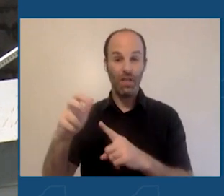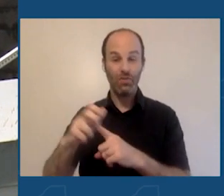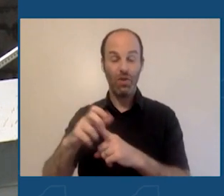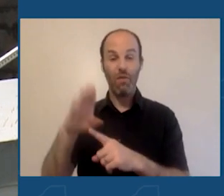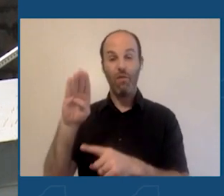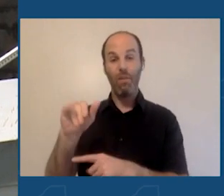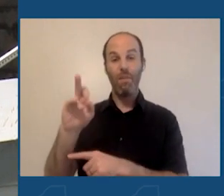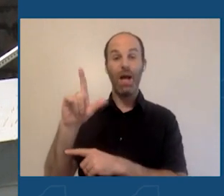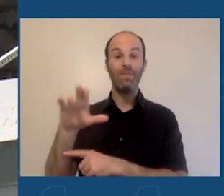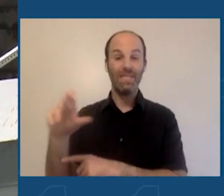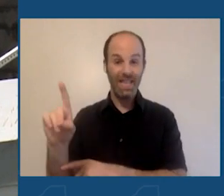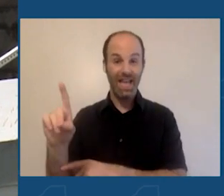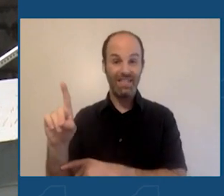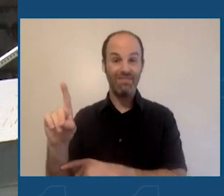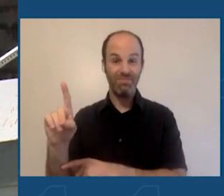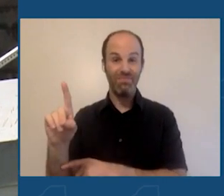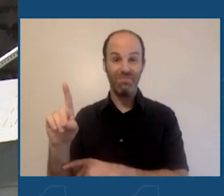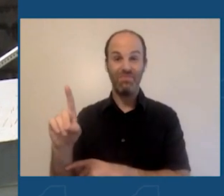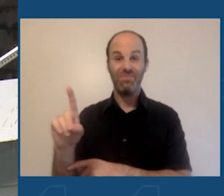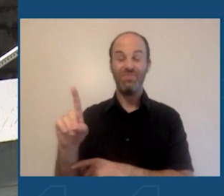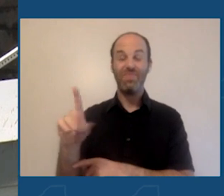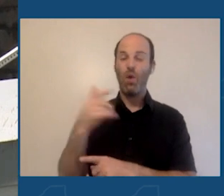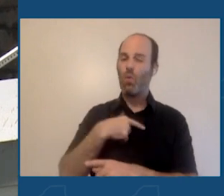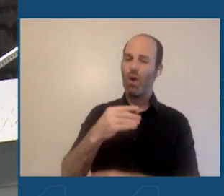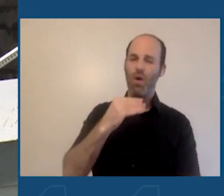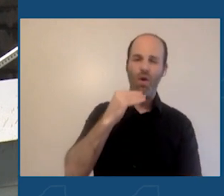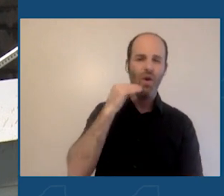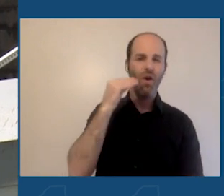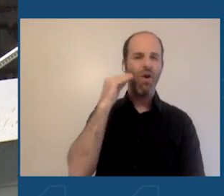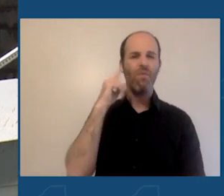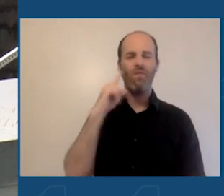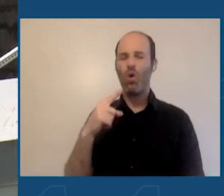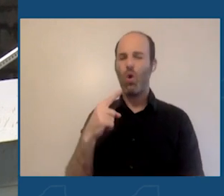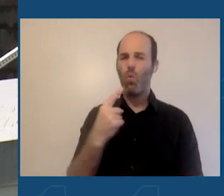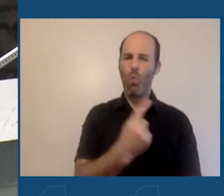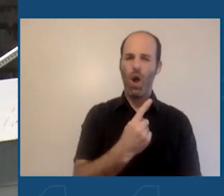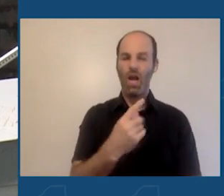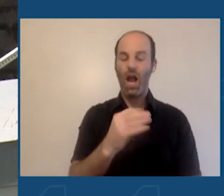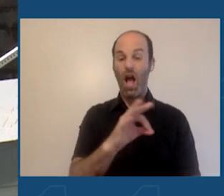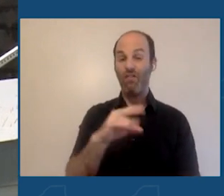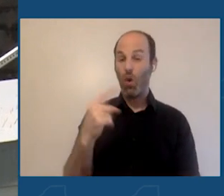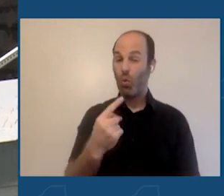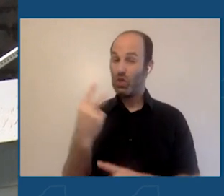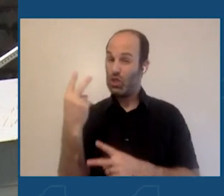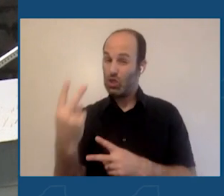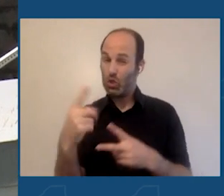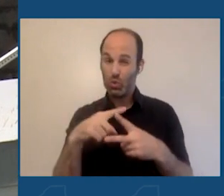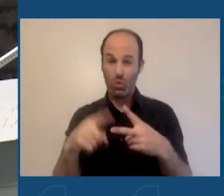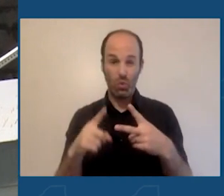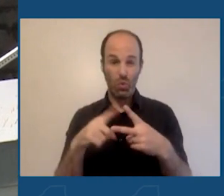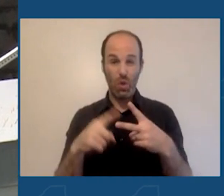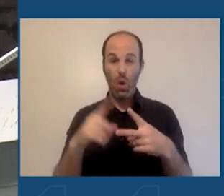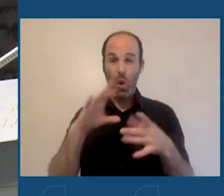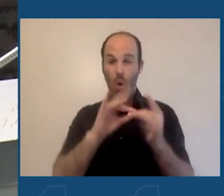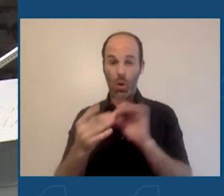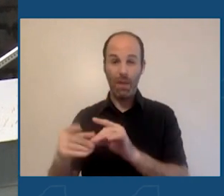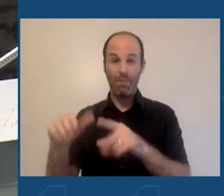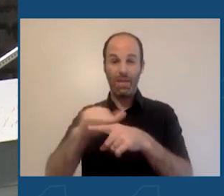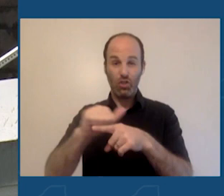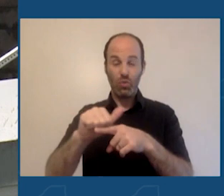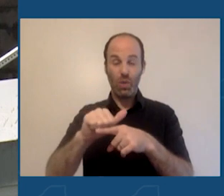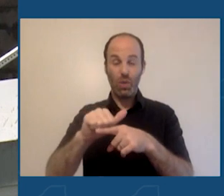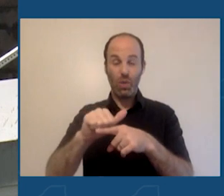Hovenberg. We're home of one of only 2 United States Olympic training centers in the country.